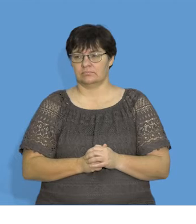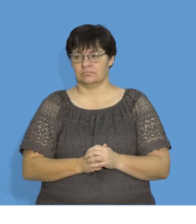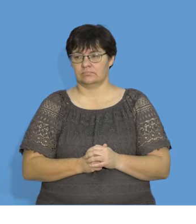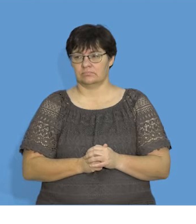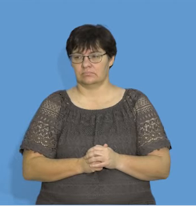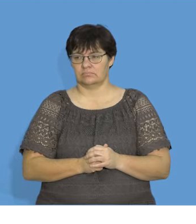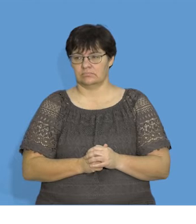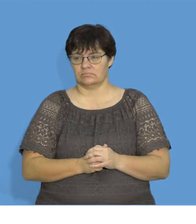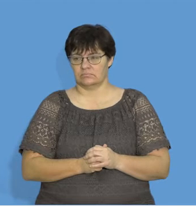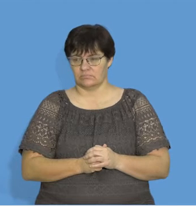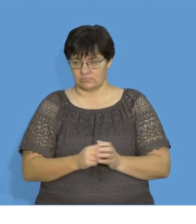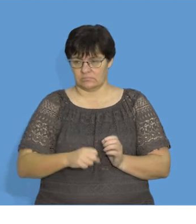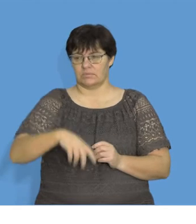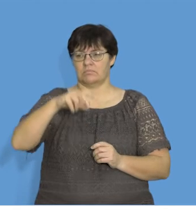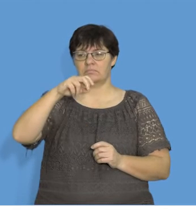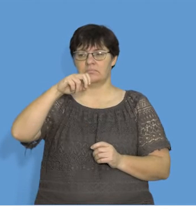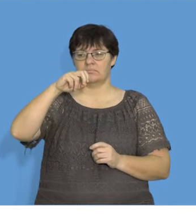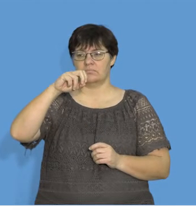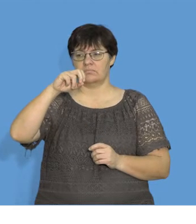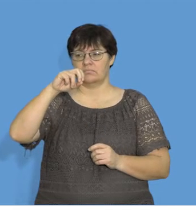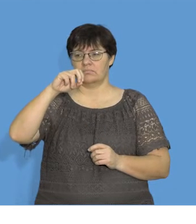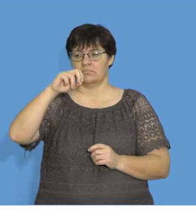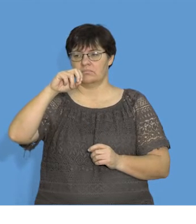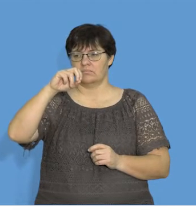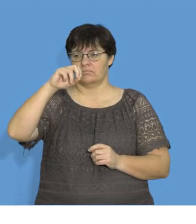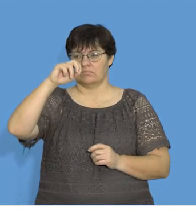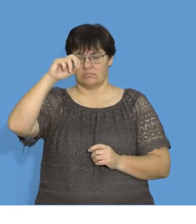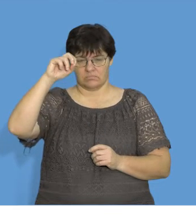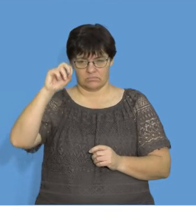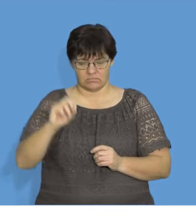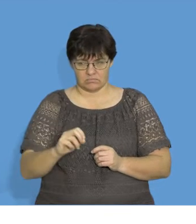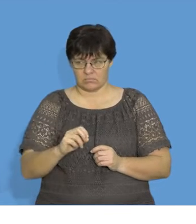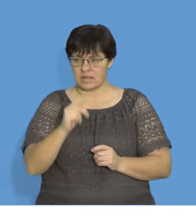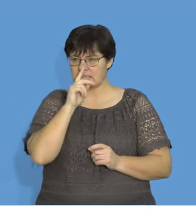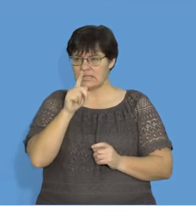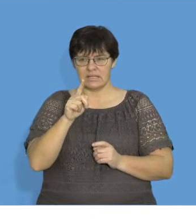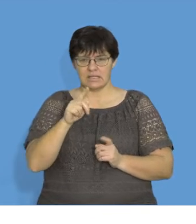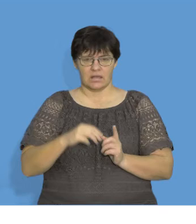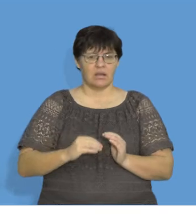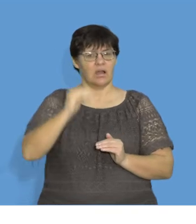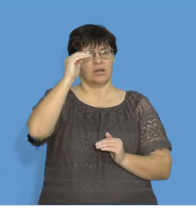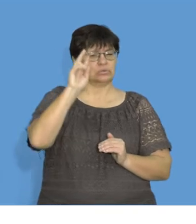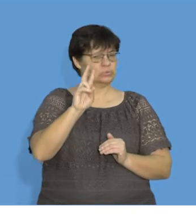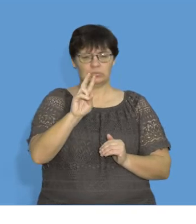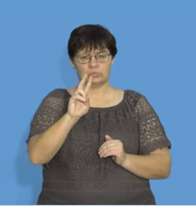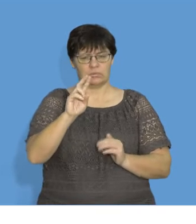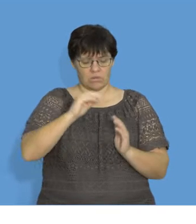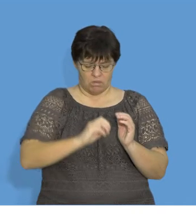And he hits the ground. And interesting, do you see it doesn't actually go as